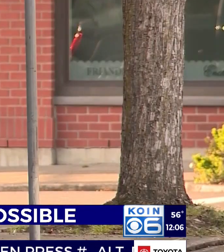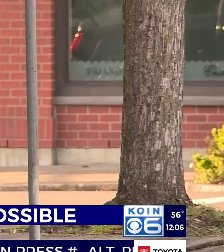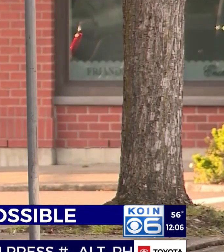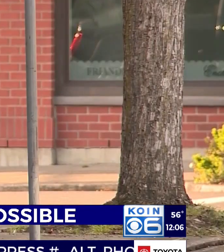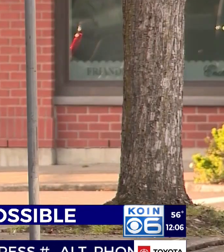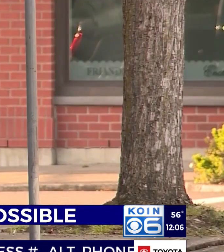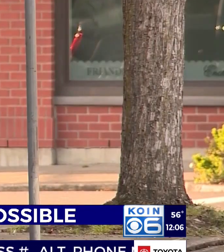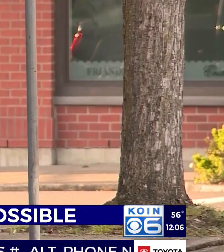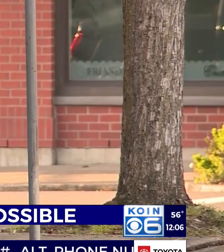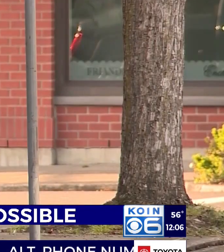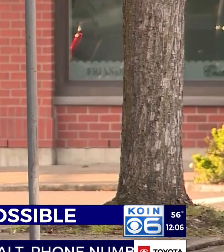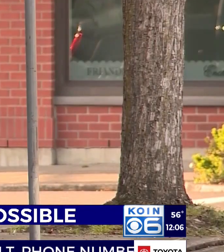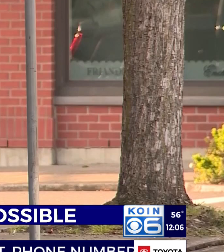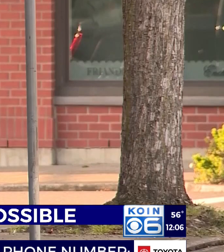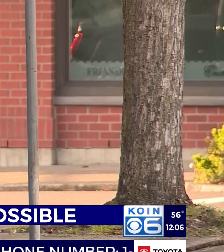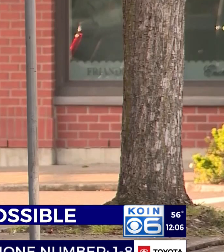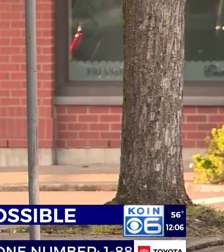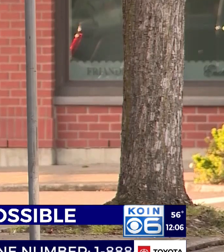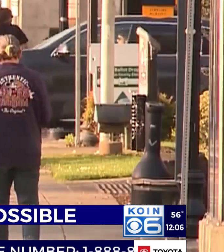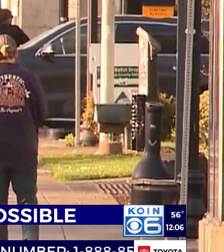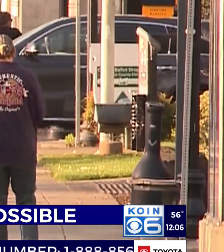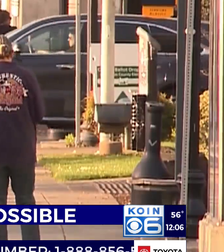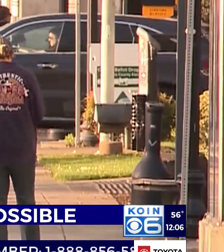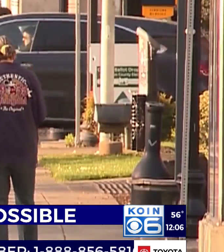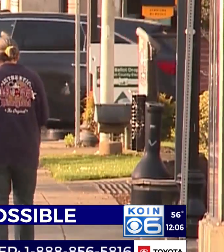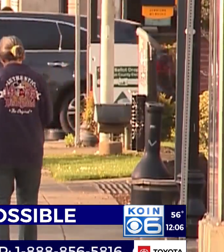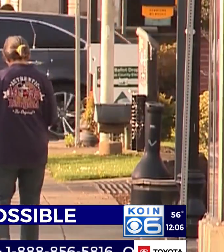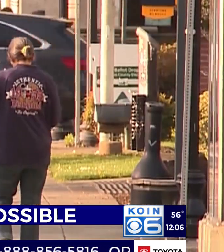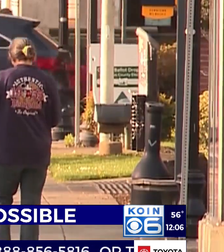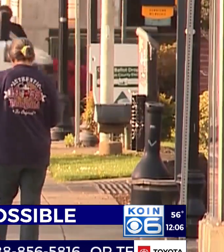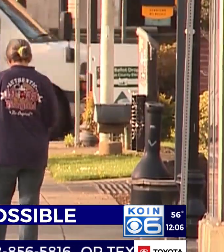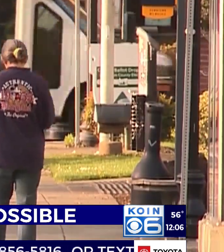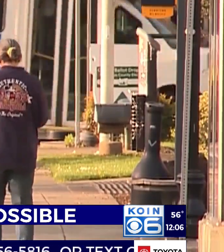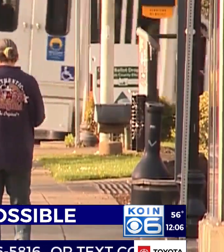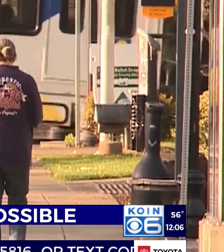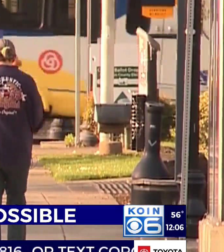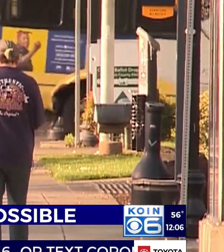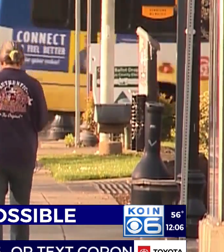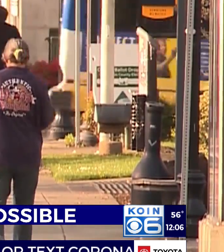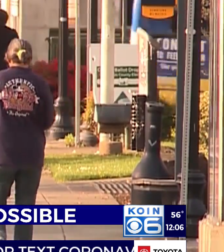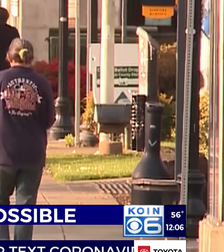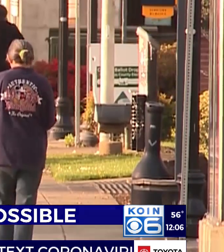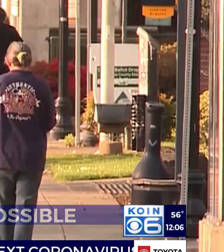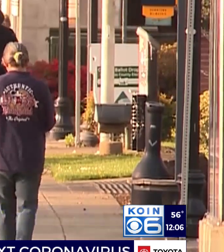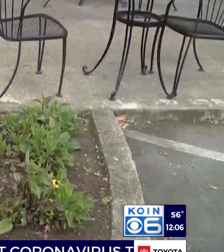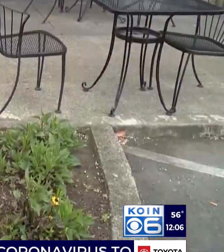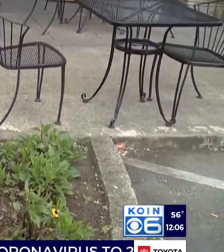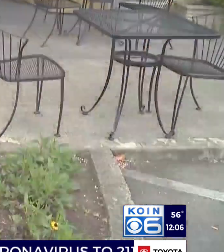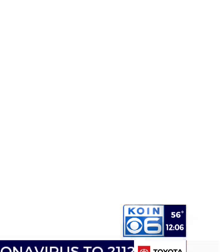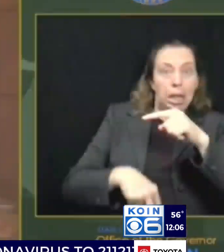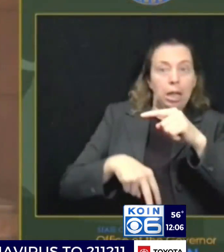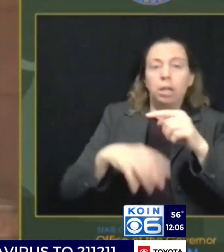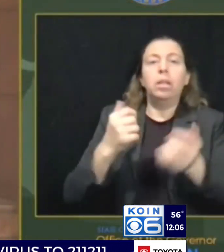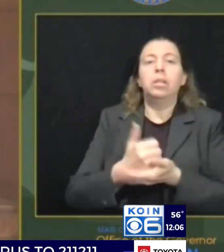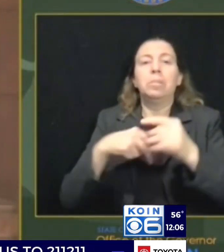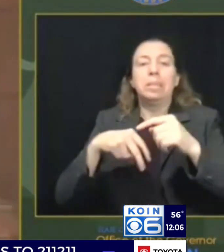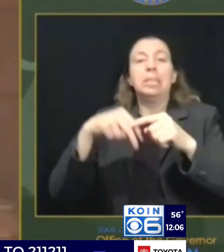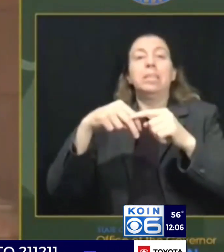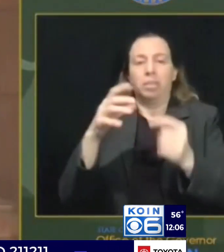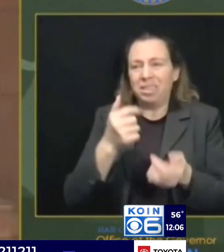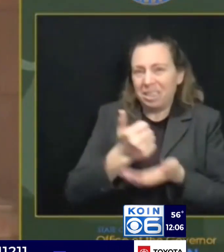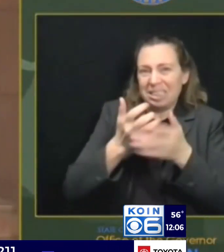counties effective April 30th. That would mean the highest level of restrictions on businesses would return. My